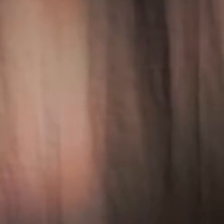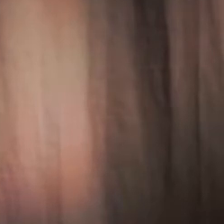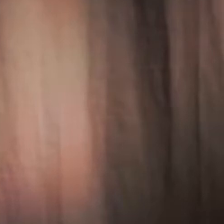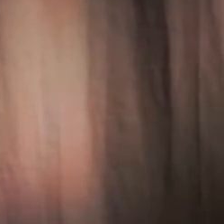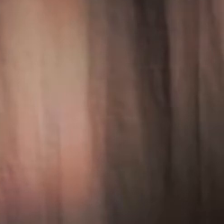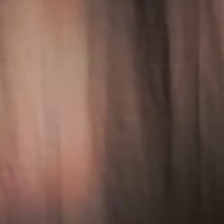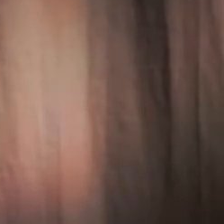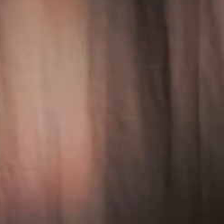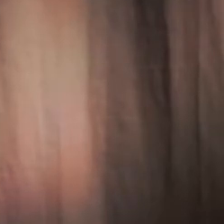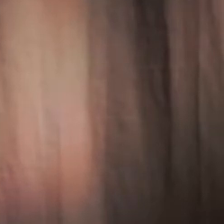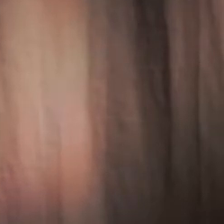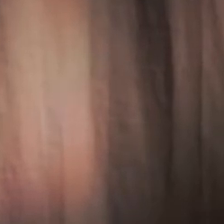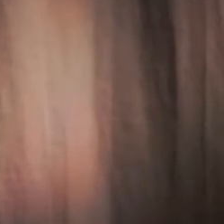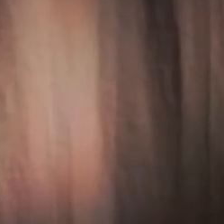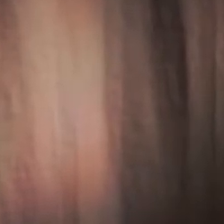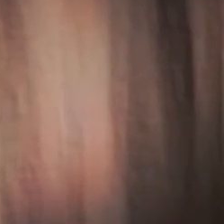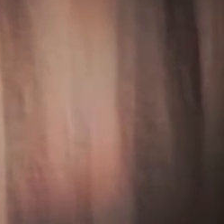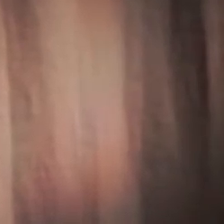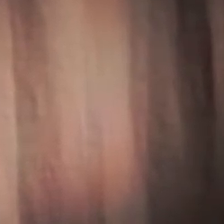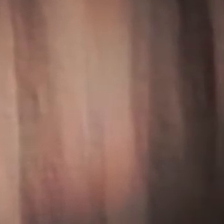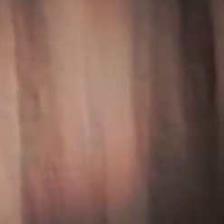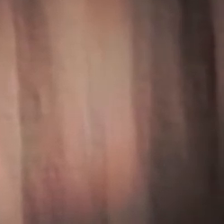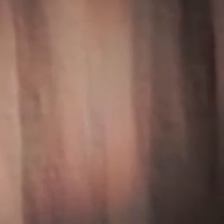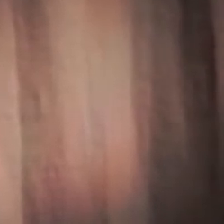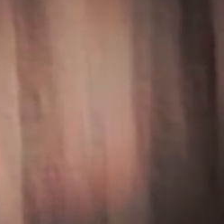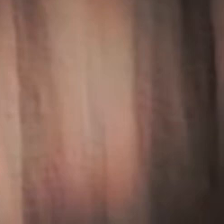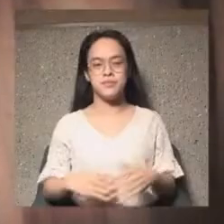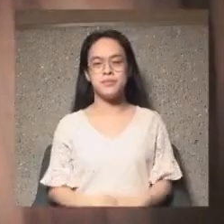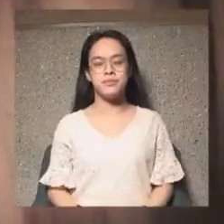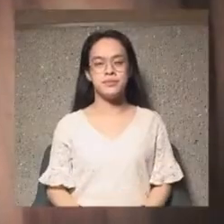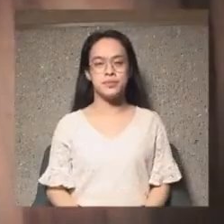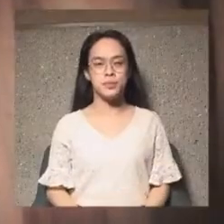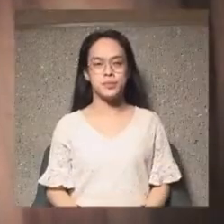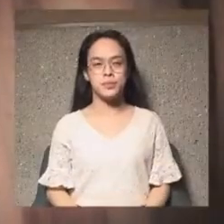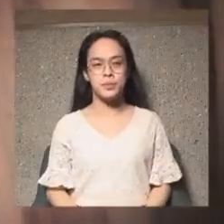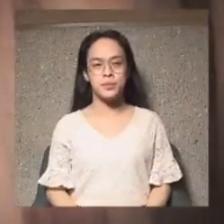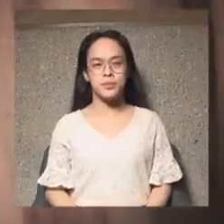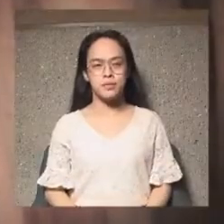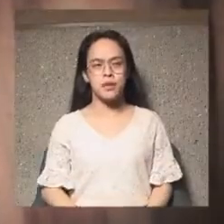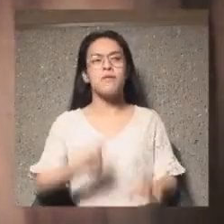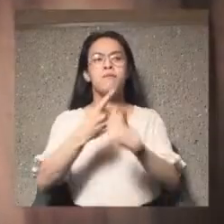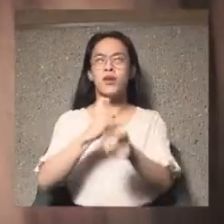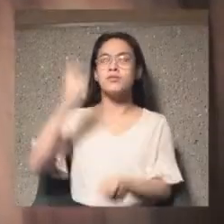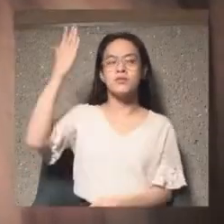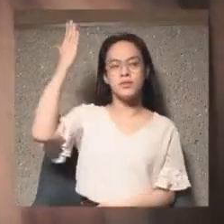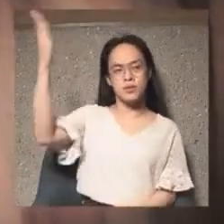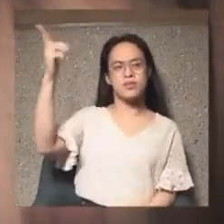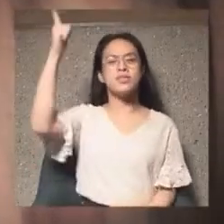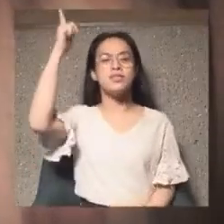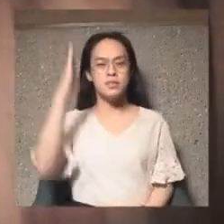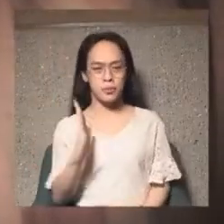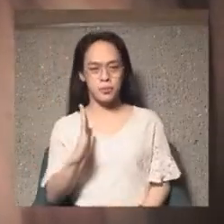from me anymore. I will not carve out my own blessing." He wrestled with the blesser.